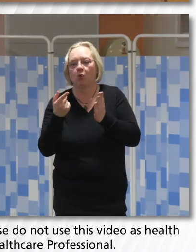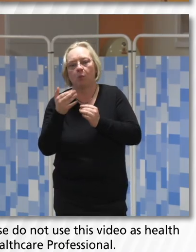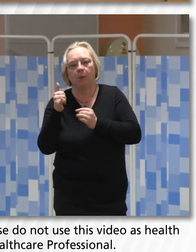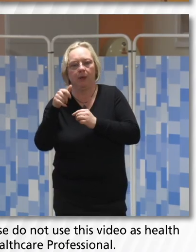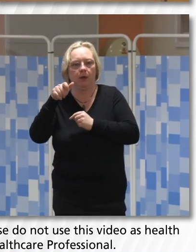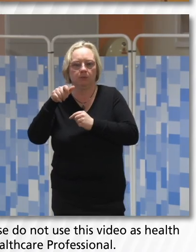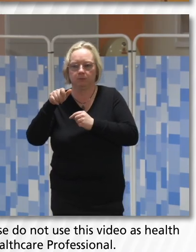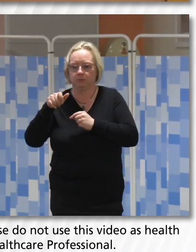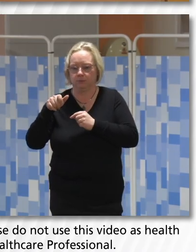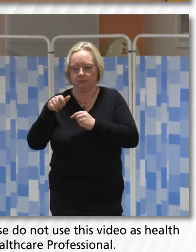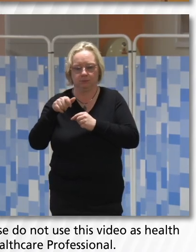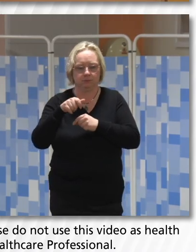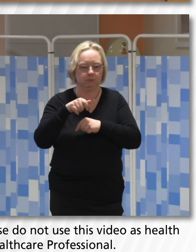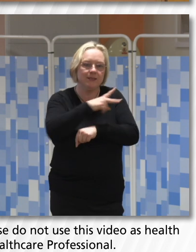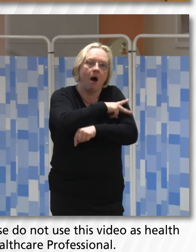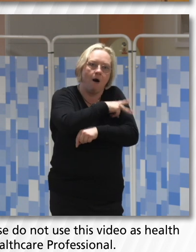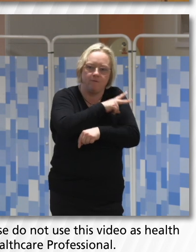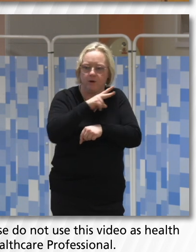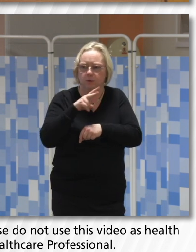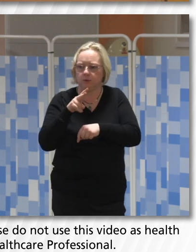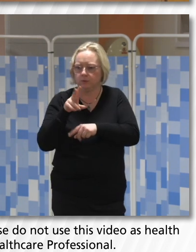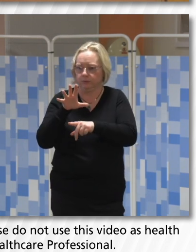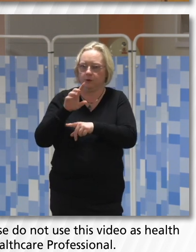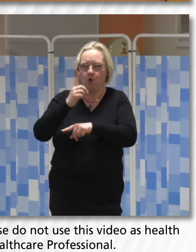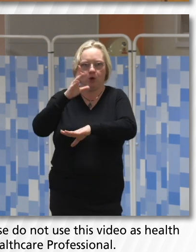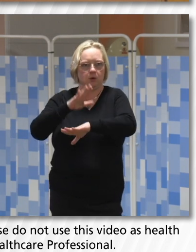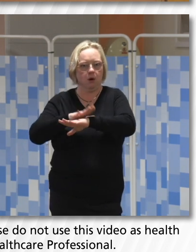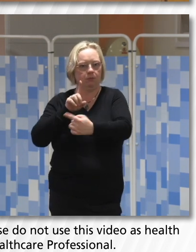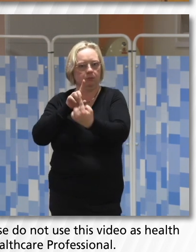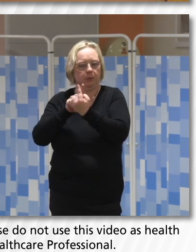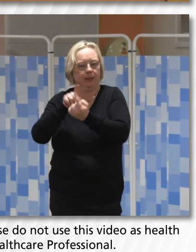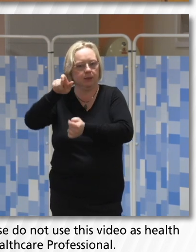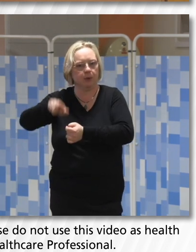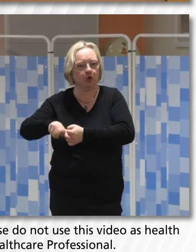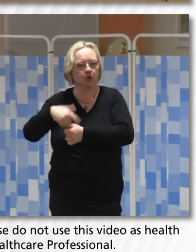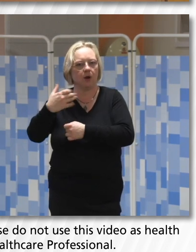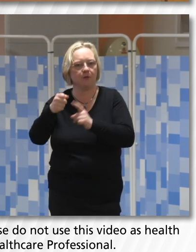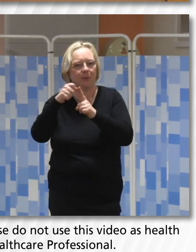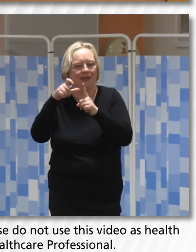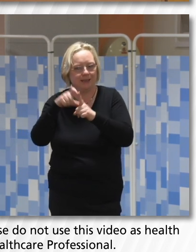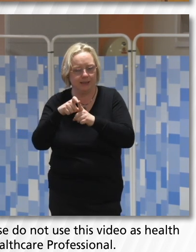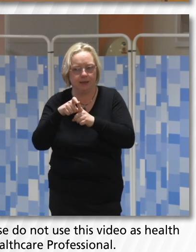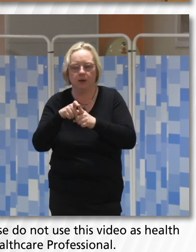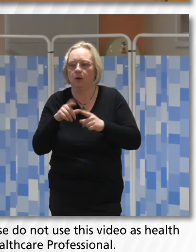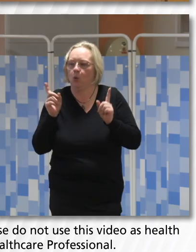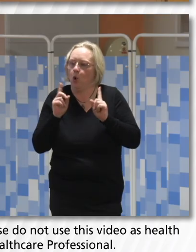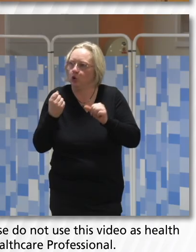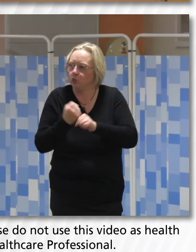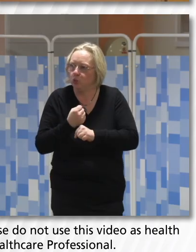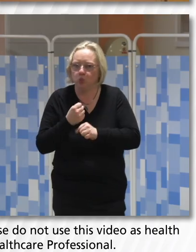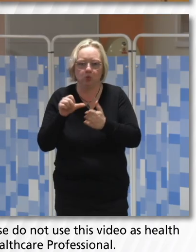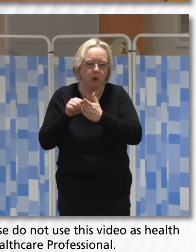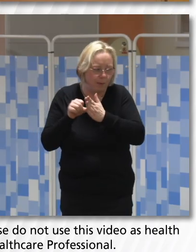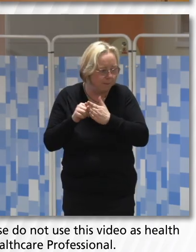a patient with Parkinson's but don't know what to do. So we wrote a handbook that should tell them whatever they should do with whatever the problem